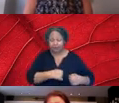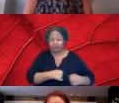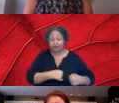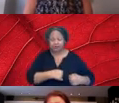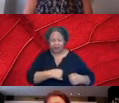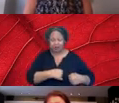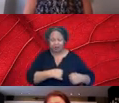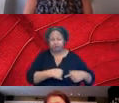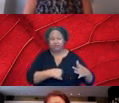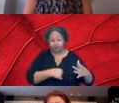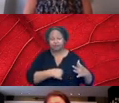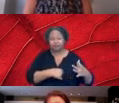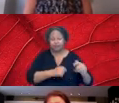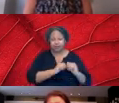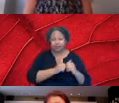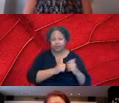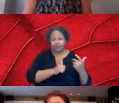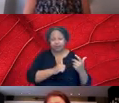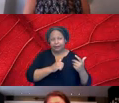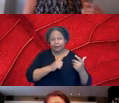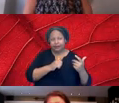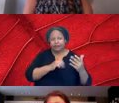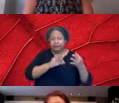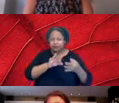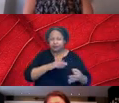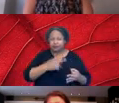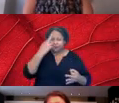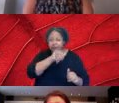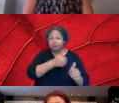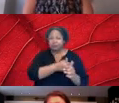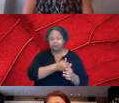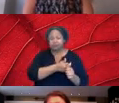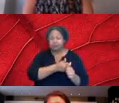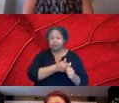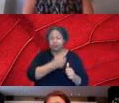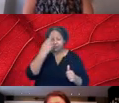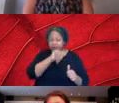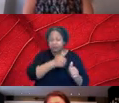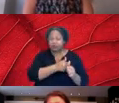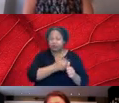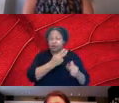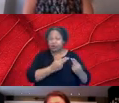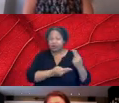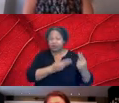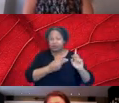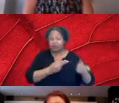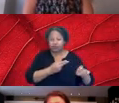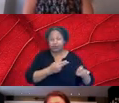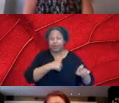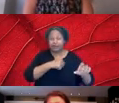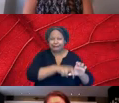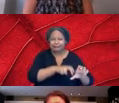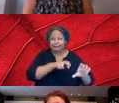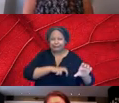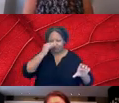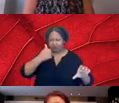a rationale about why the work should be nominated? So I really had to step out of